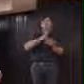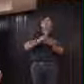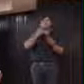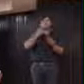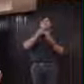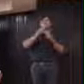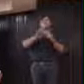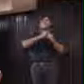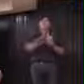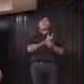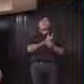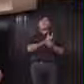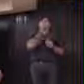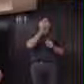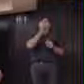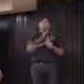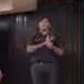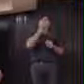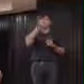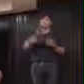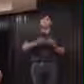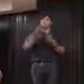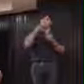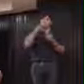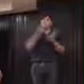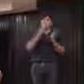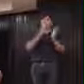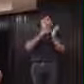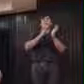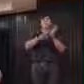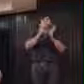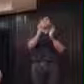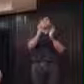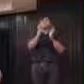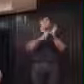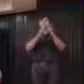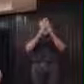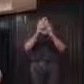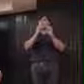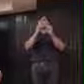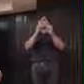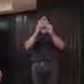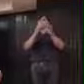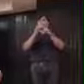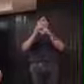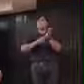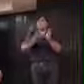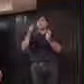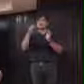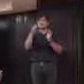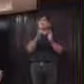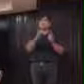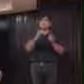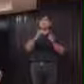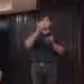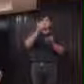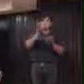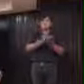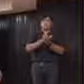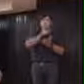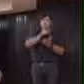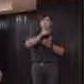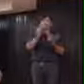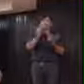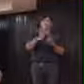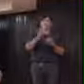Jawaharlal Nehru, forget about Mountbatten, but it's seen as a firm promise made by the government